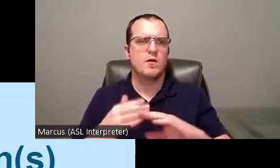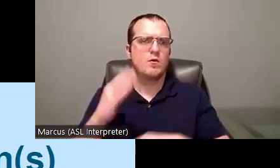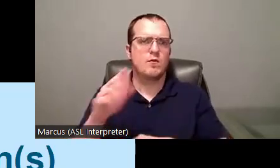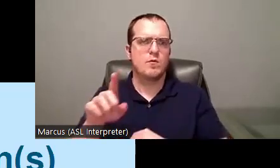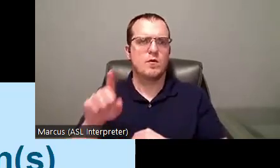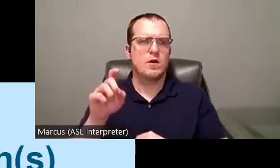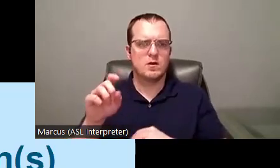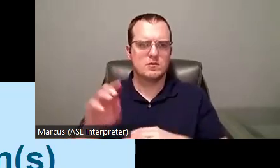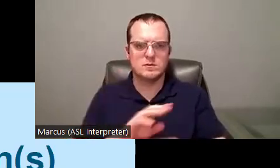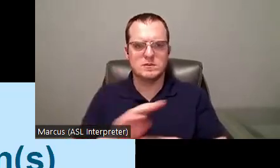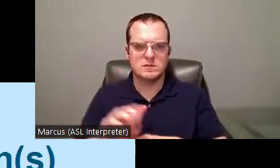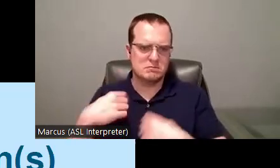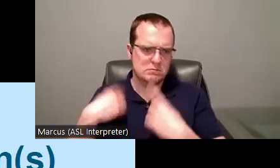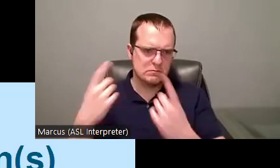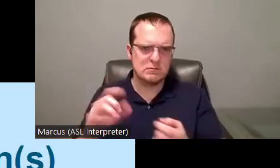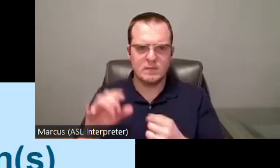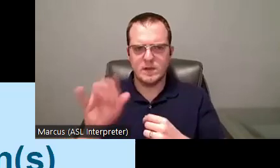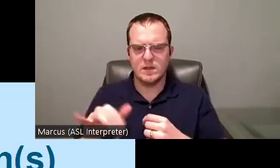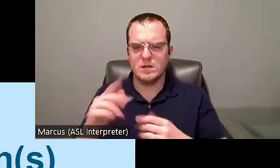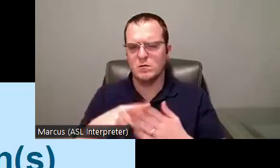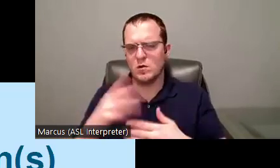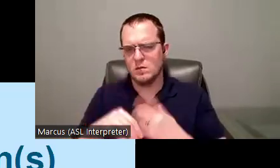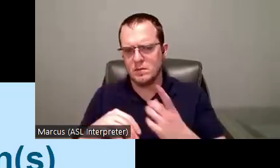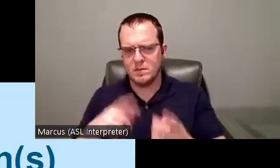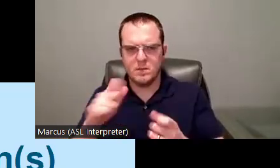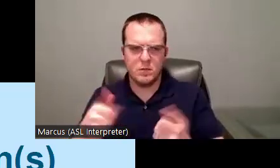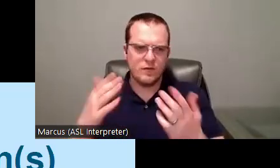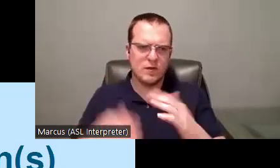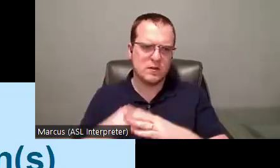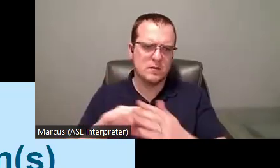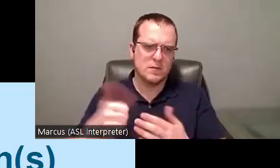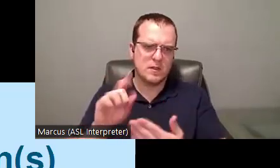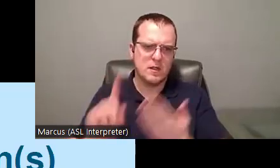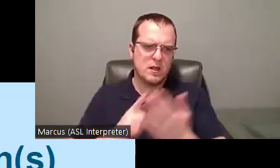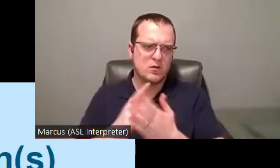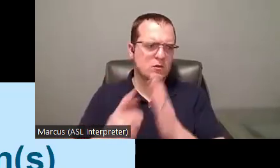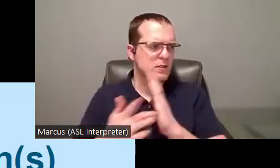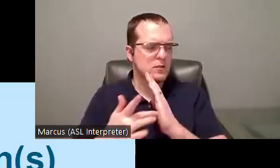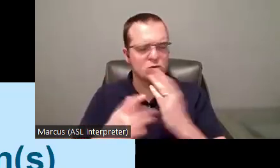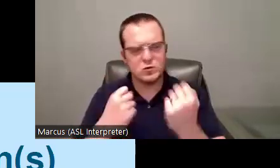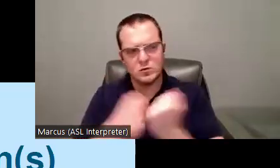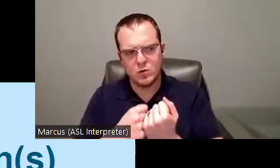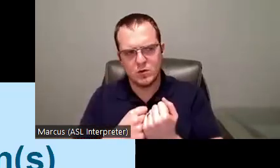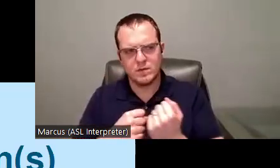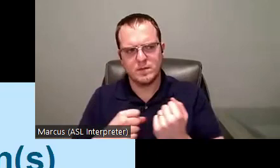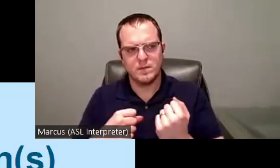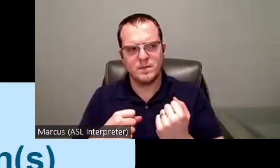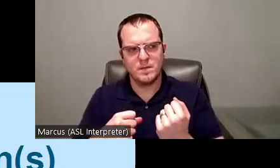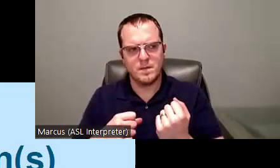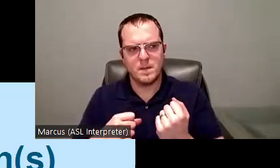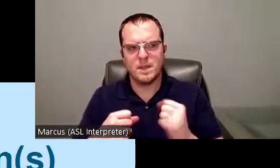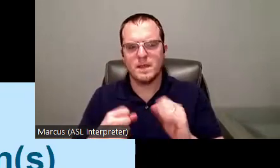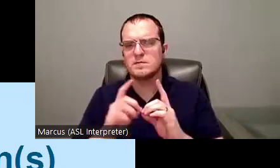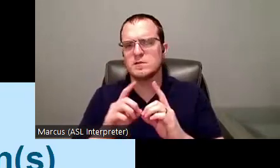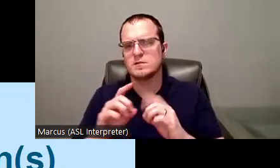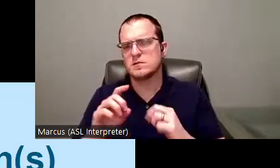that time go through the program. It provides up to 10 hours of technical support from digital marketing